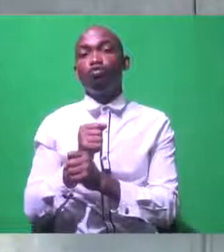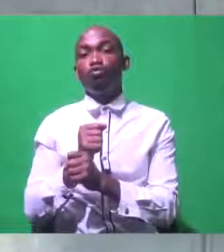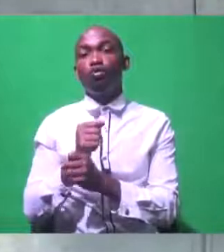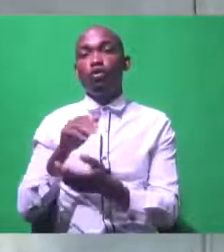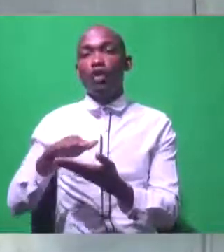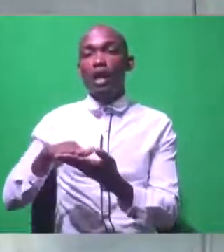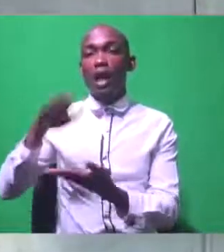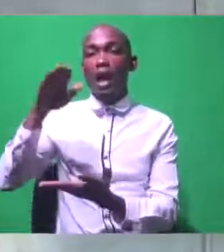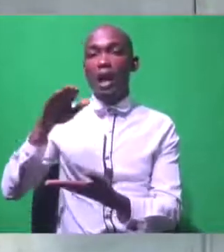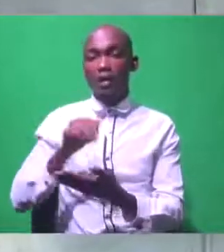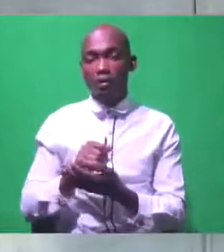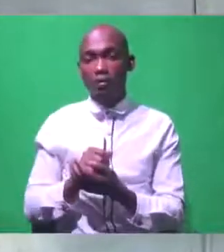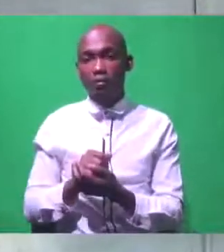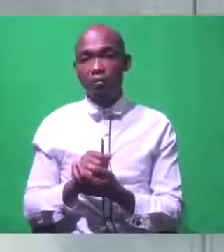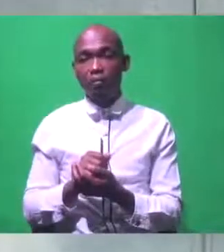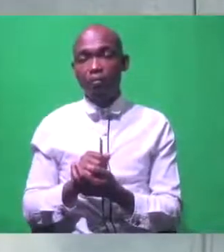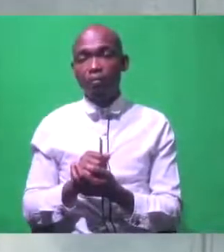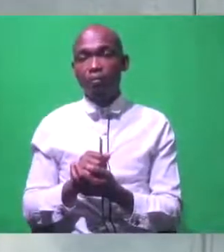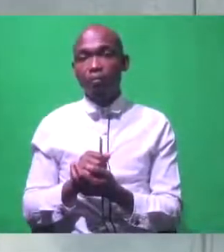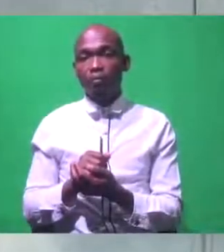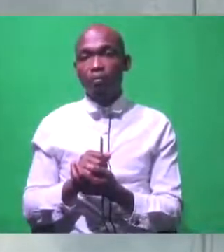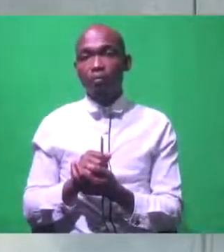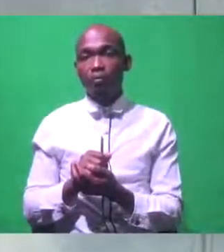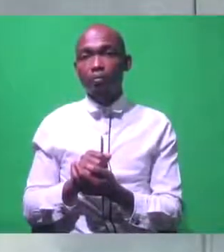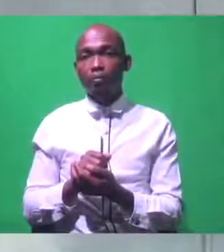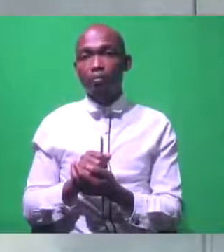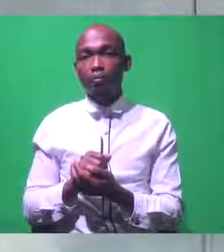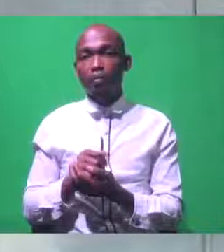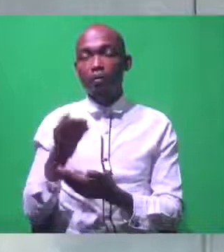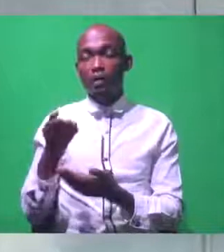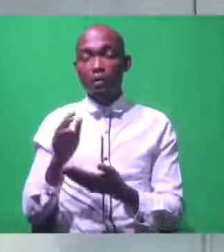compared to the top or apex, which it is too narrow.